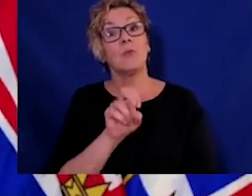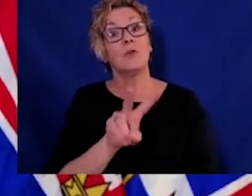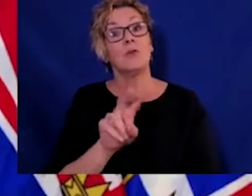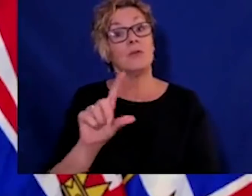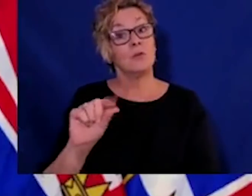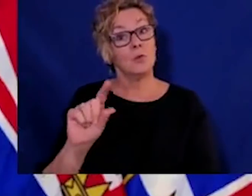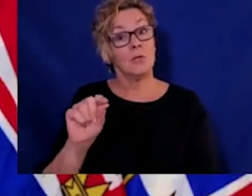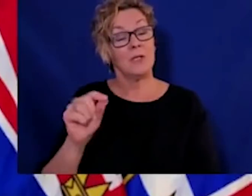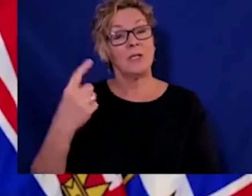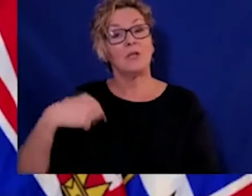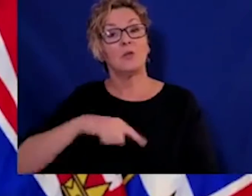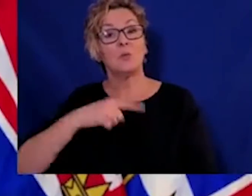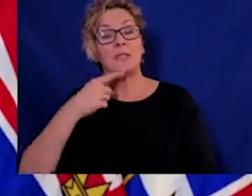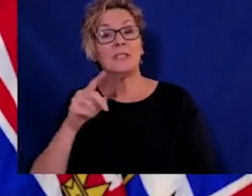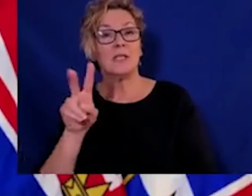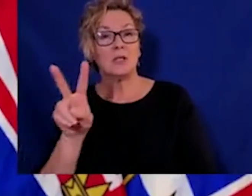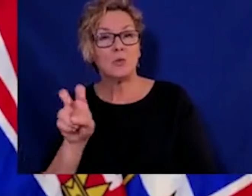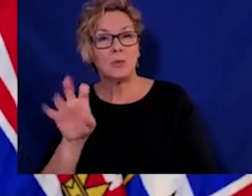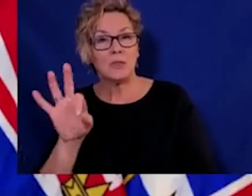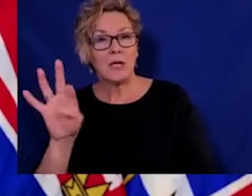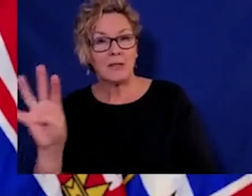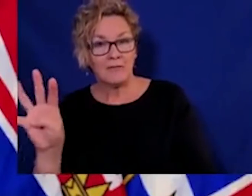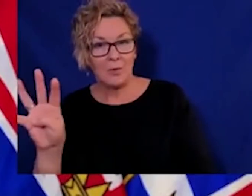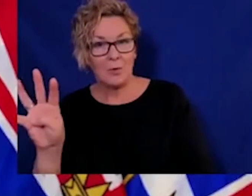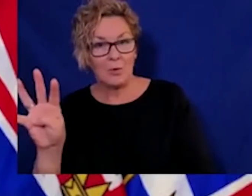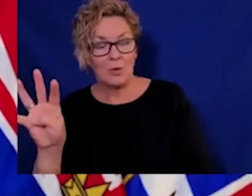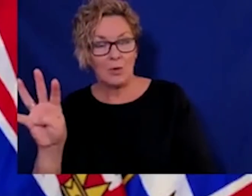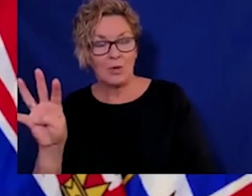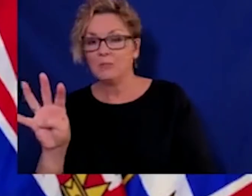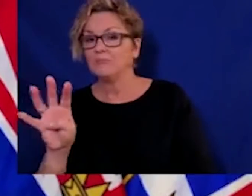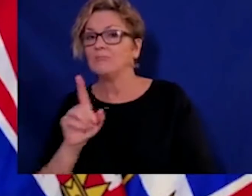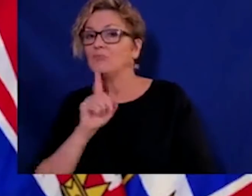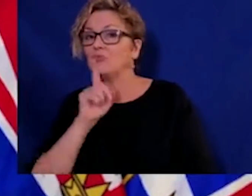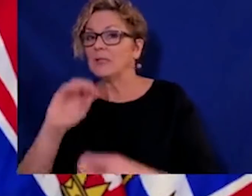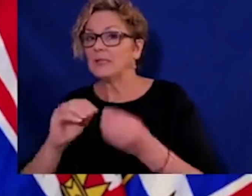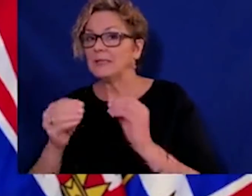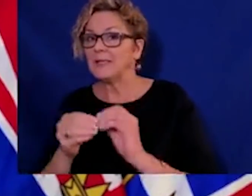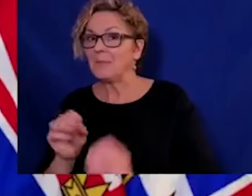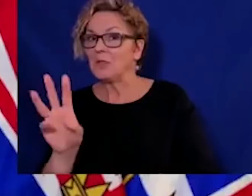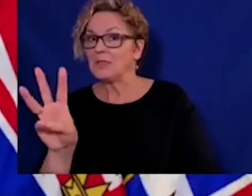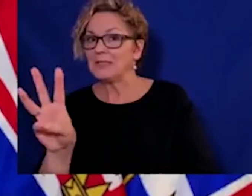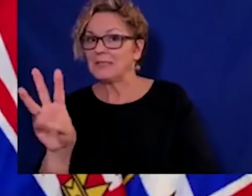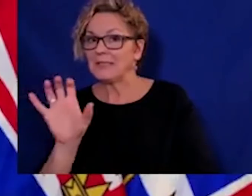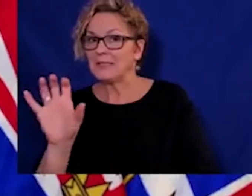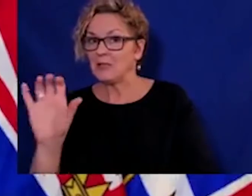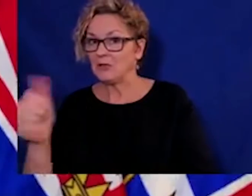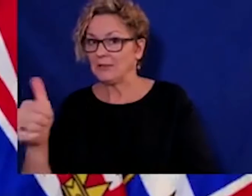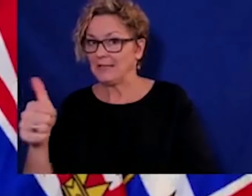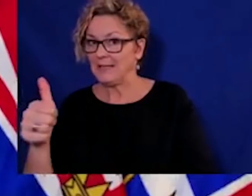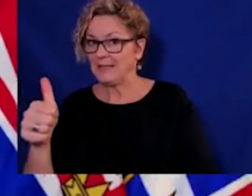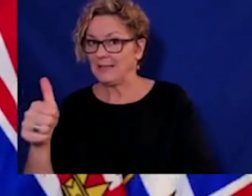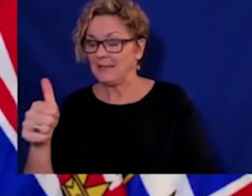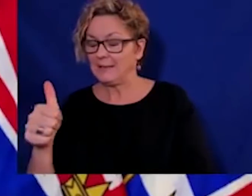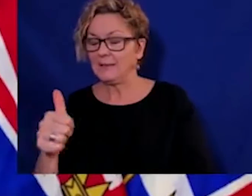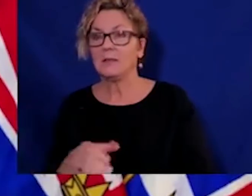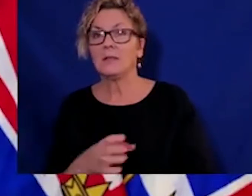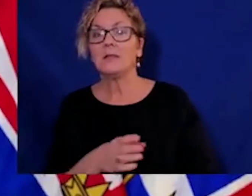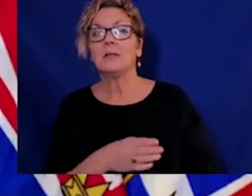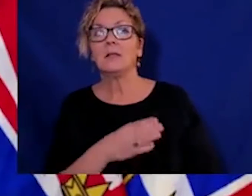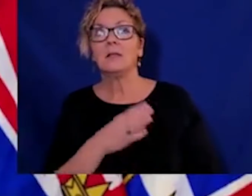On the 20th, we reported 294 cases in Fraser Health. The actual number was